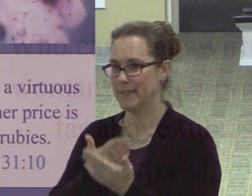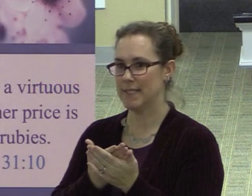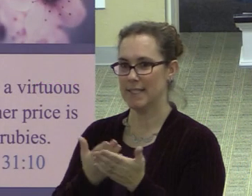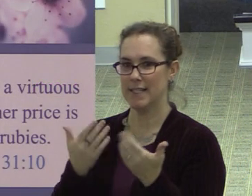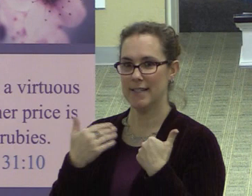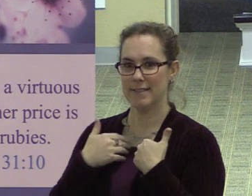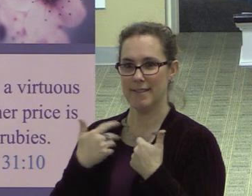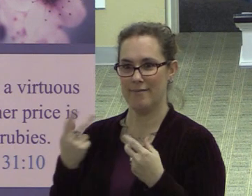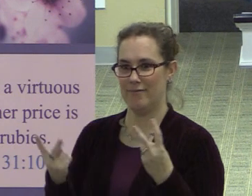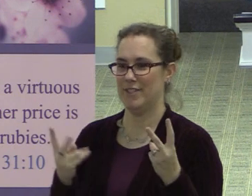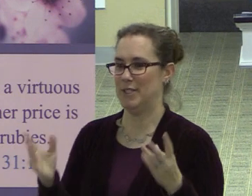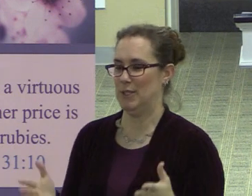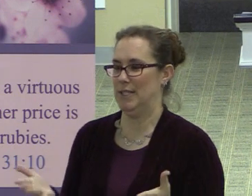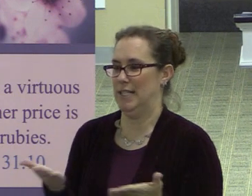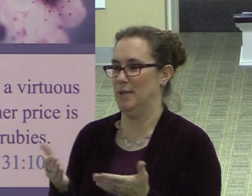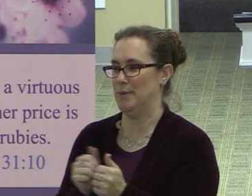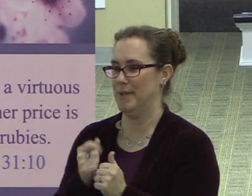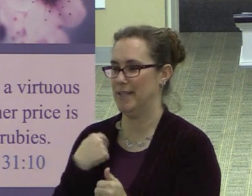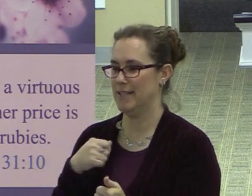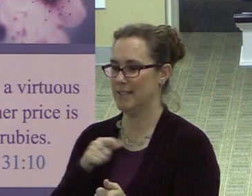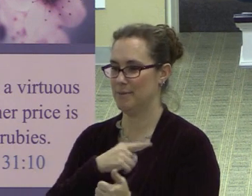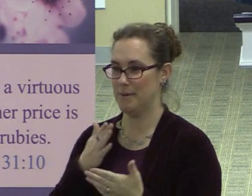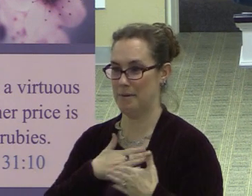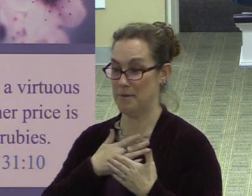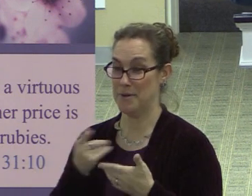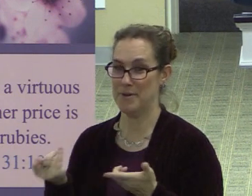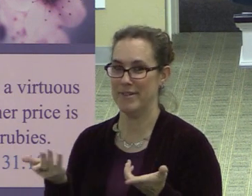Have even some visitors here with us. We're glad that you're here.